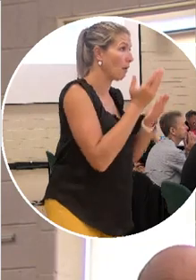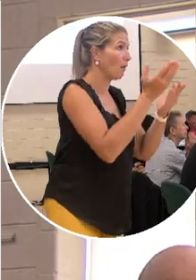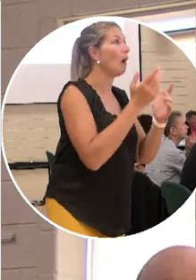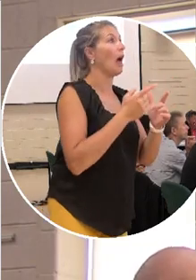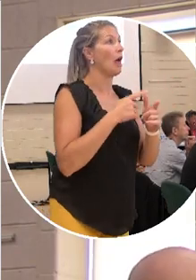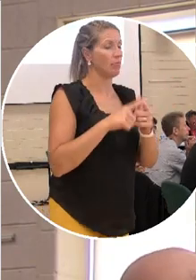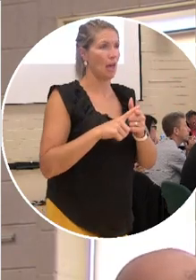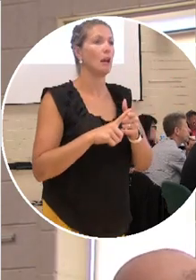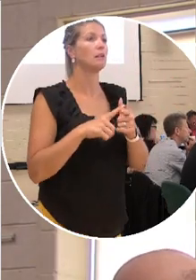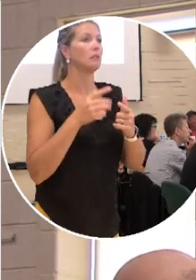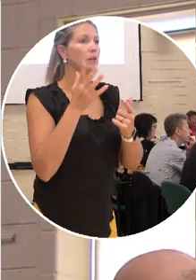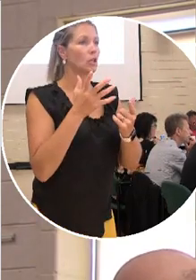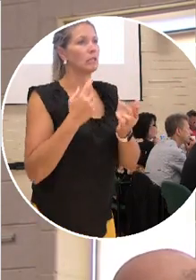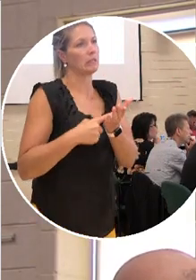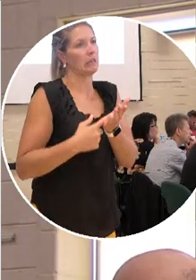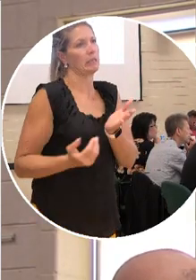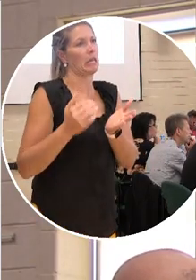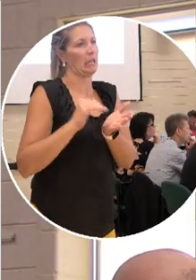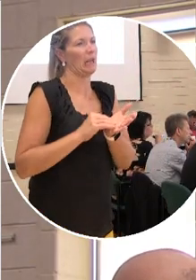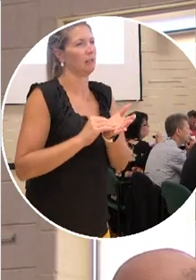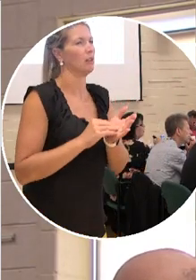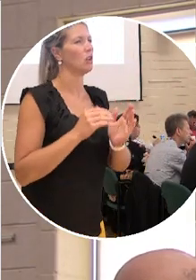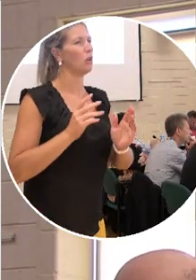parliamentarian. I understand the issue is whether